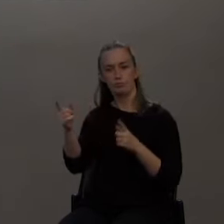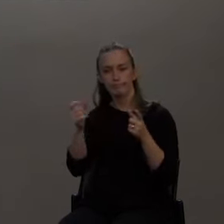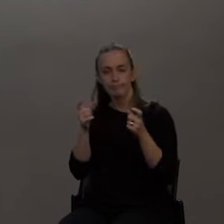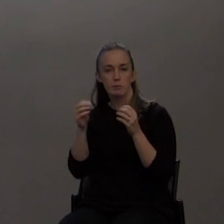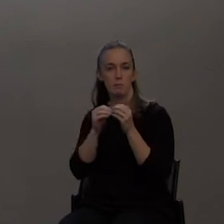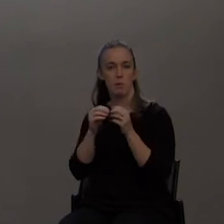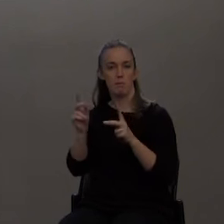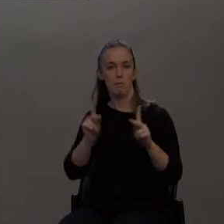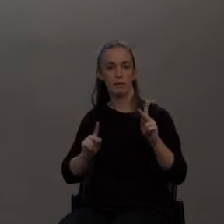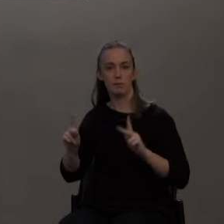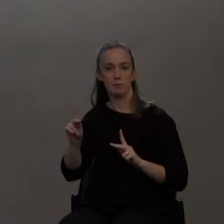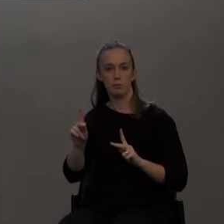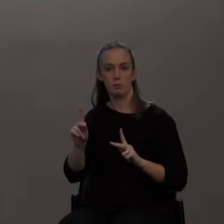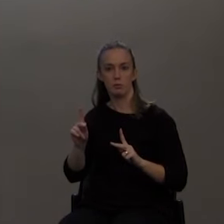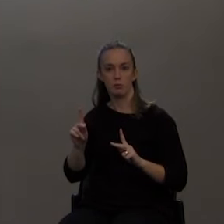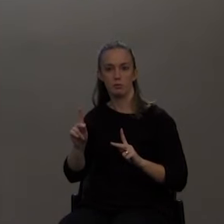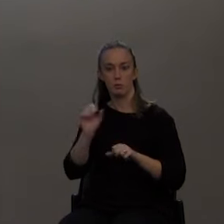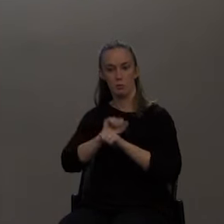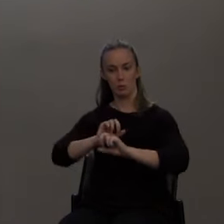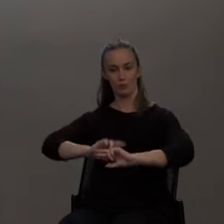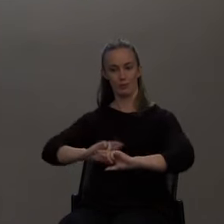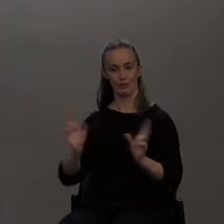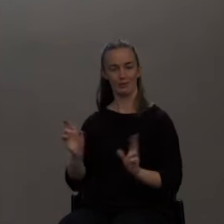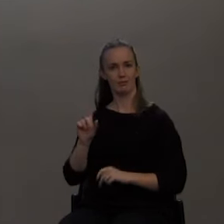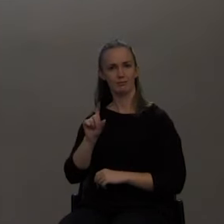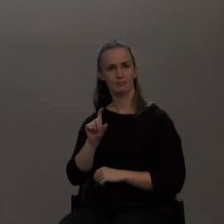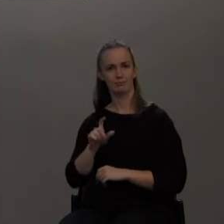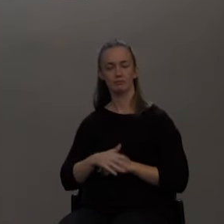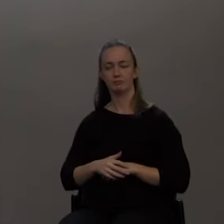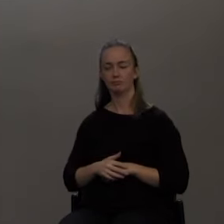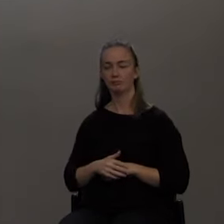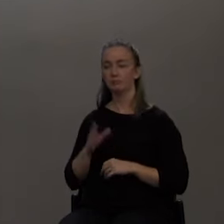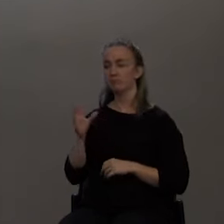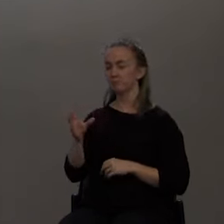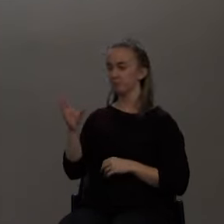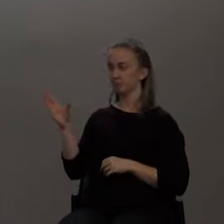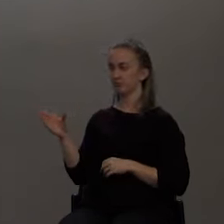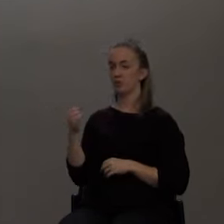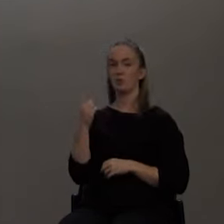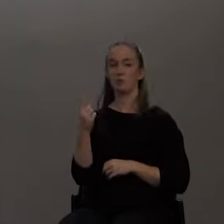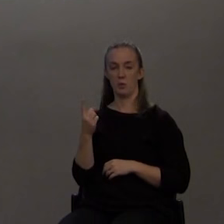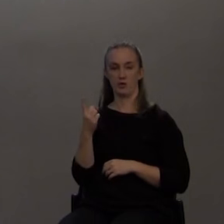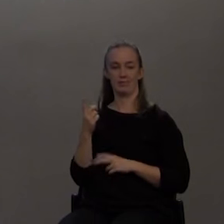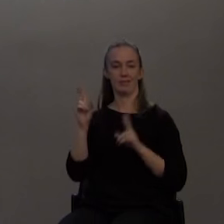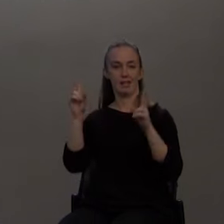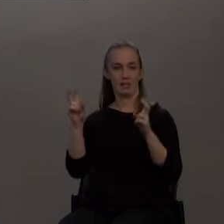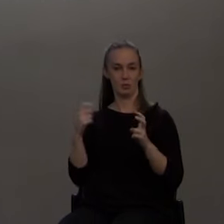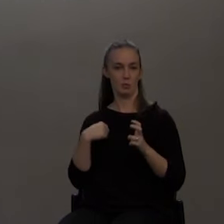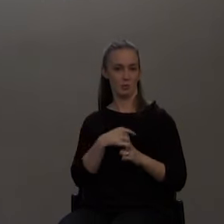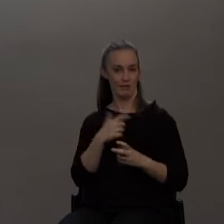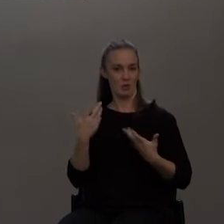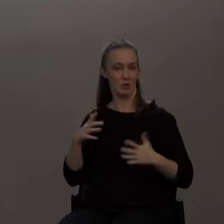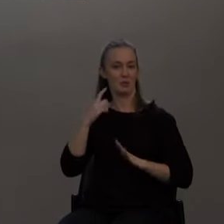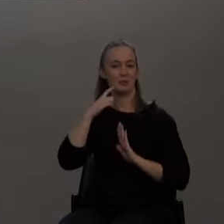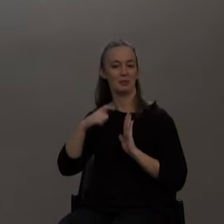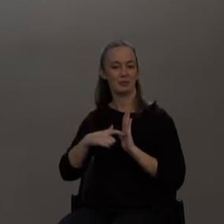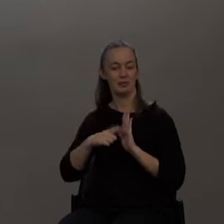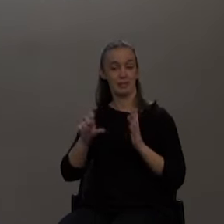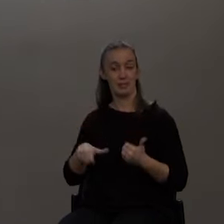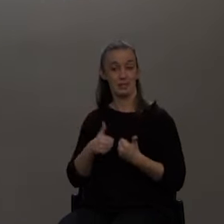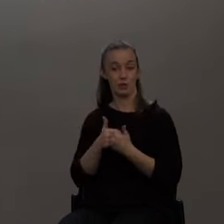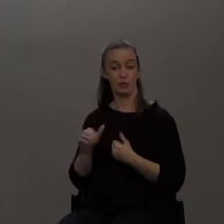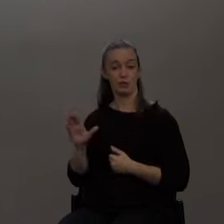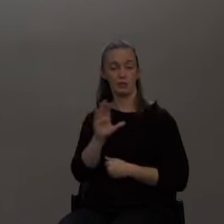people that are work ready, you know? Well, one of the immediate issues we've already been made aware of is the challenges of your